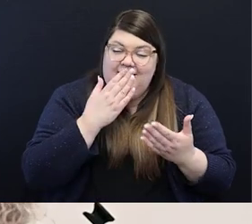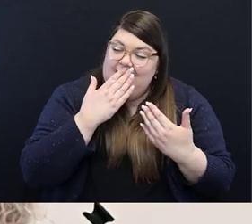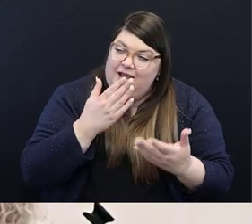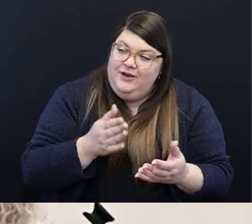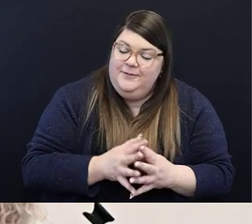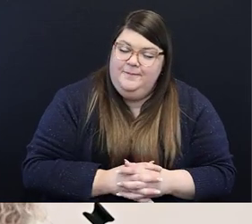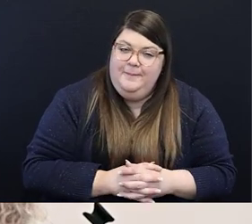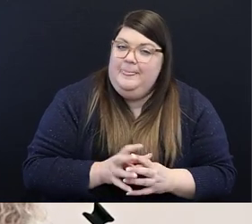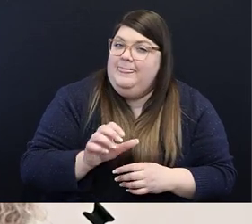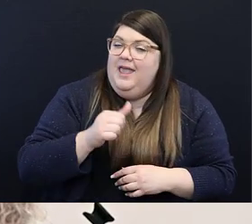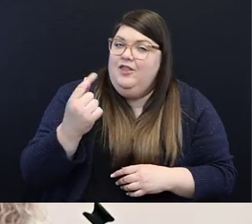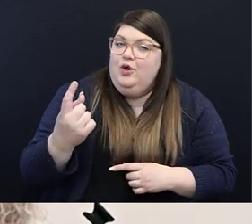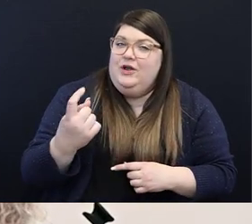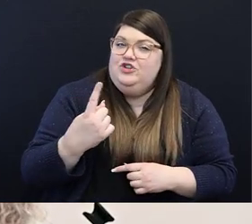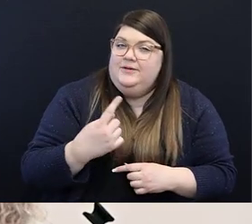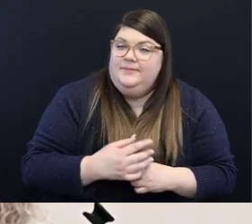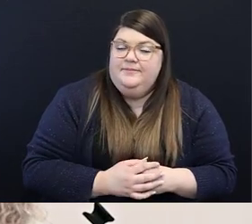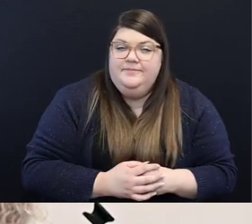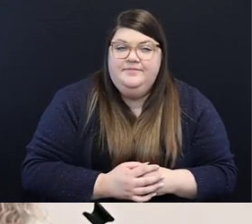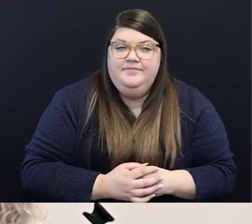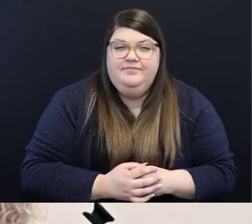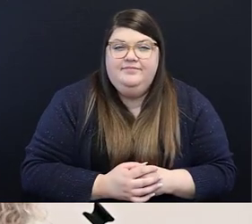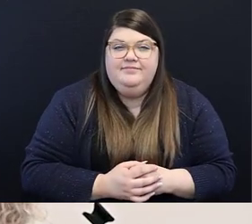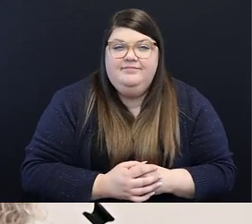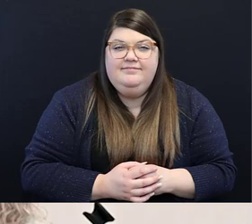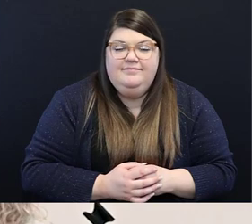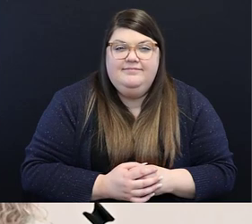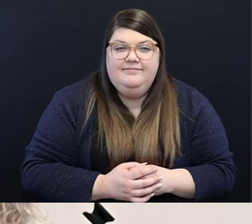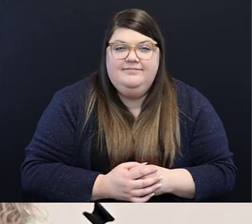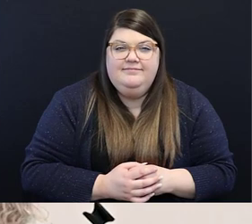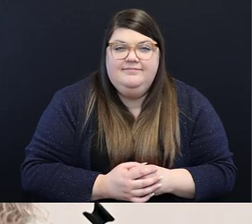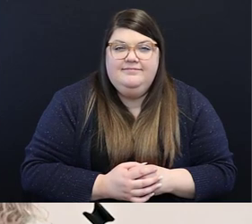Thank you. Another question.